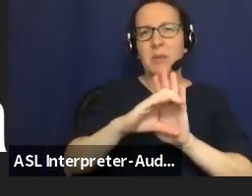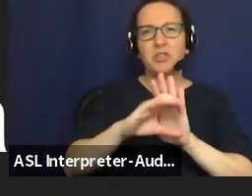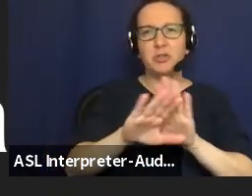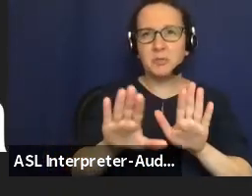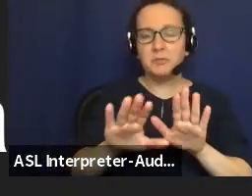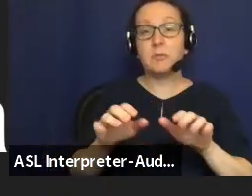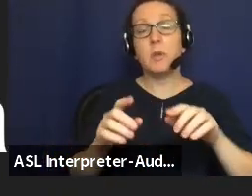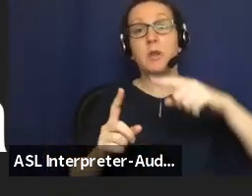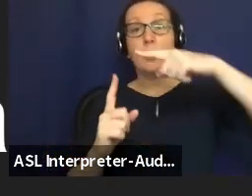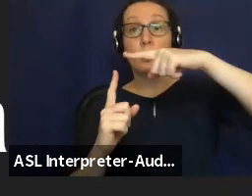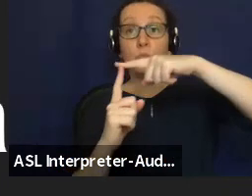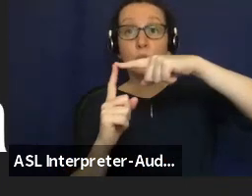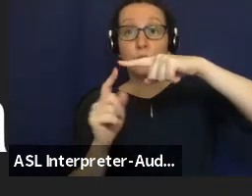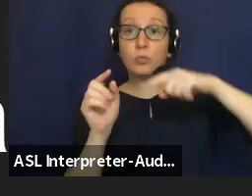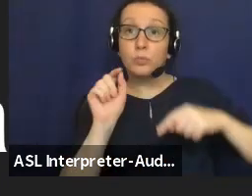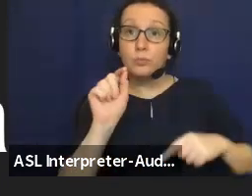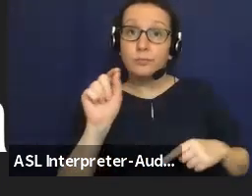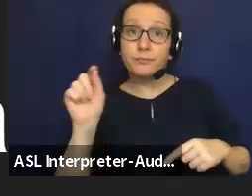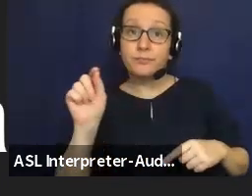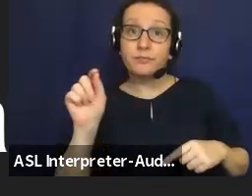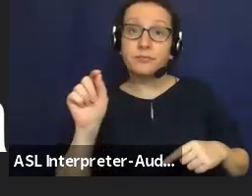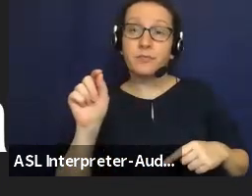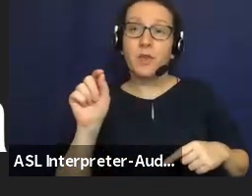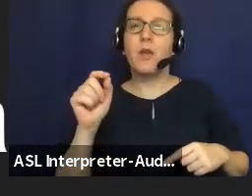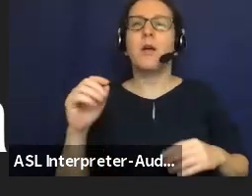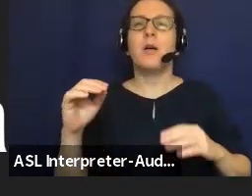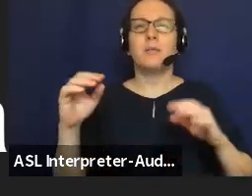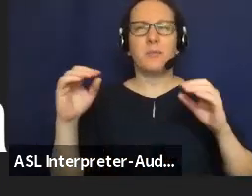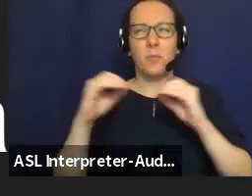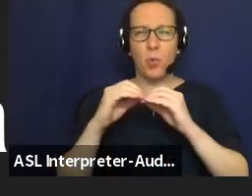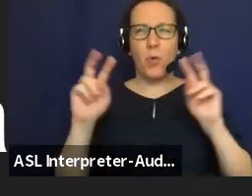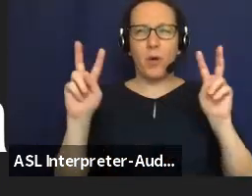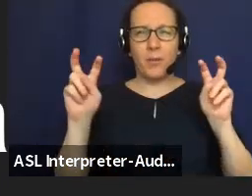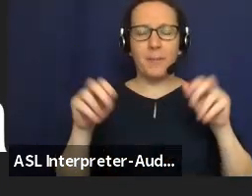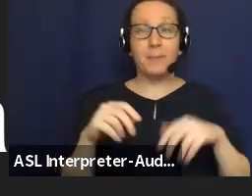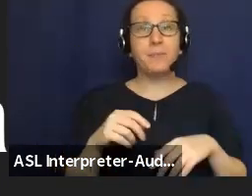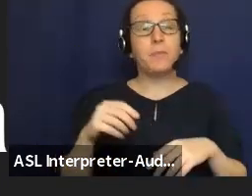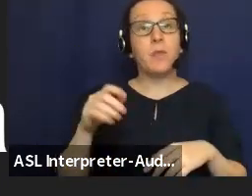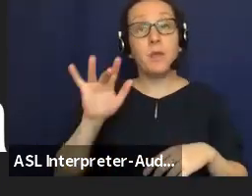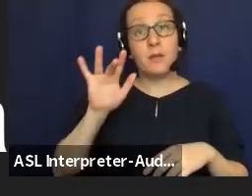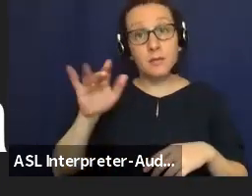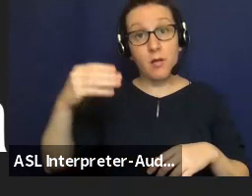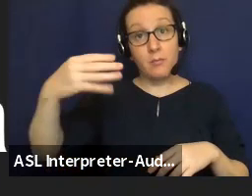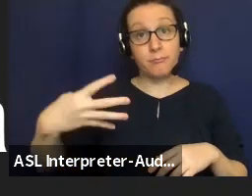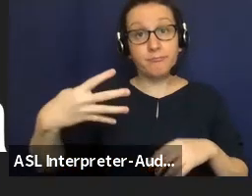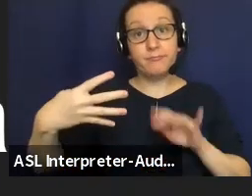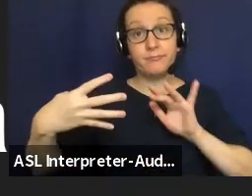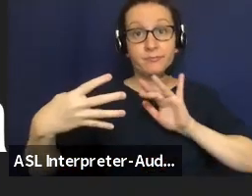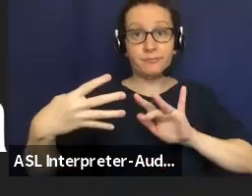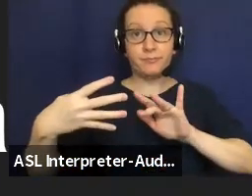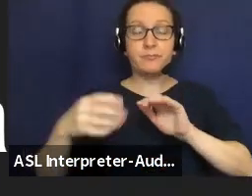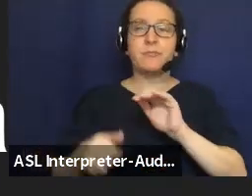their box is the more icon, the ... And if you click on that, you can select hide